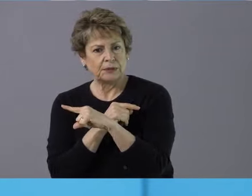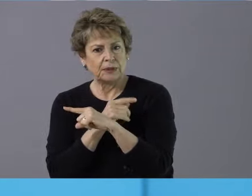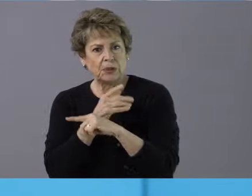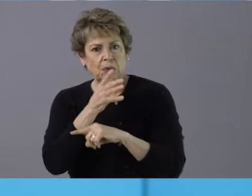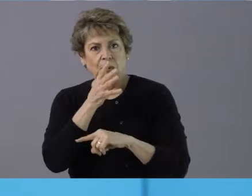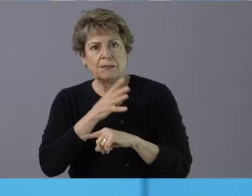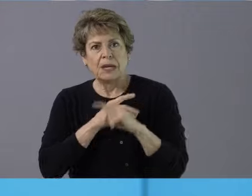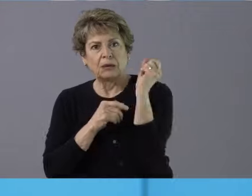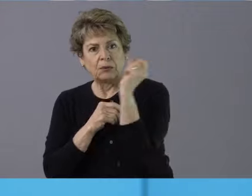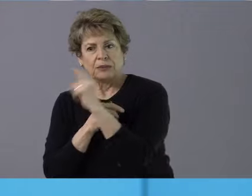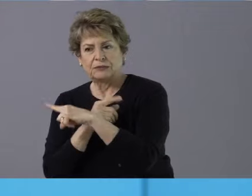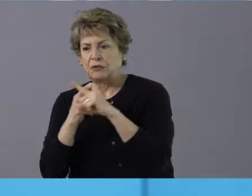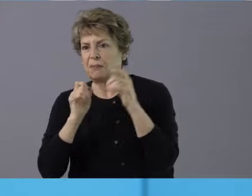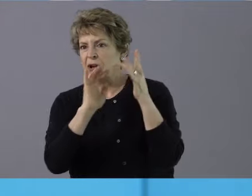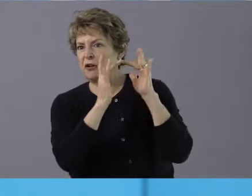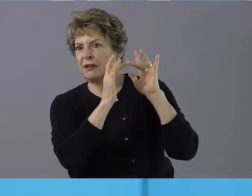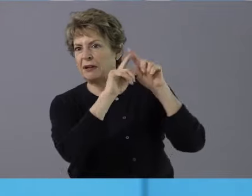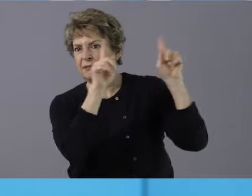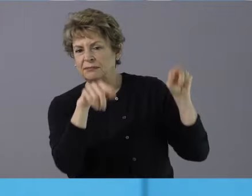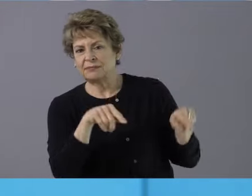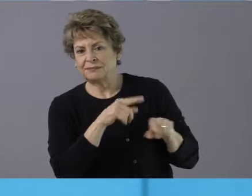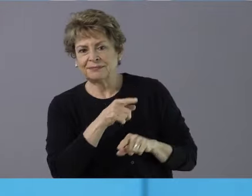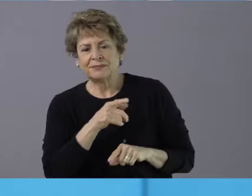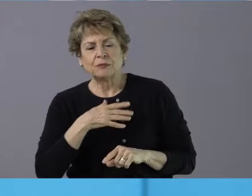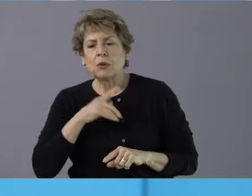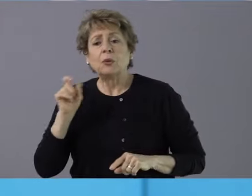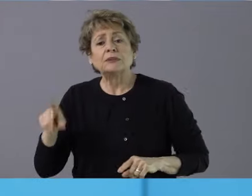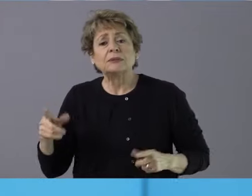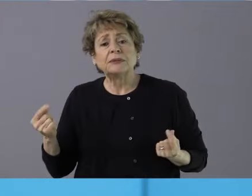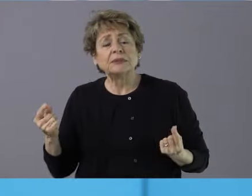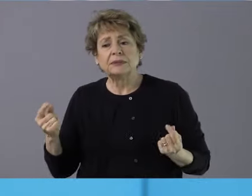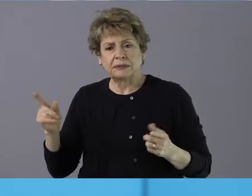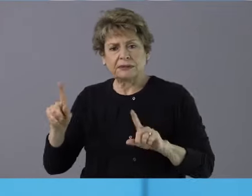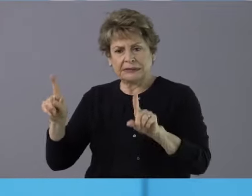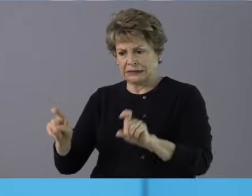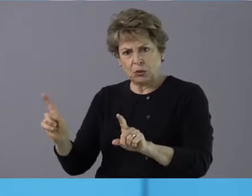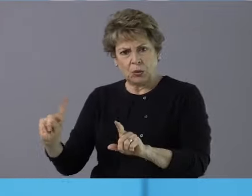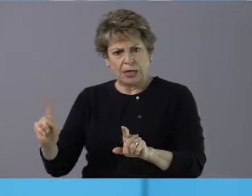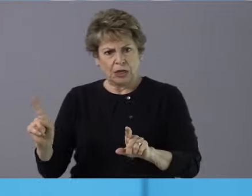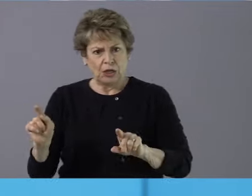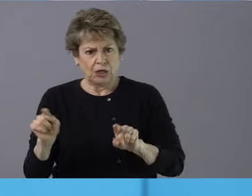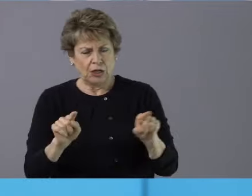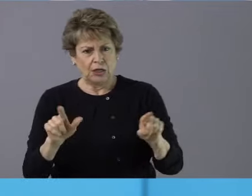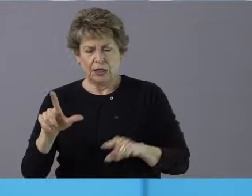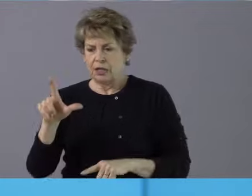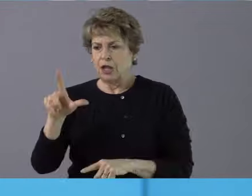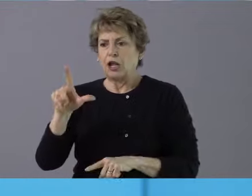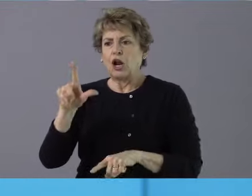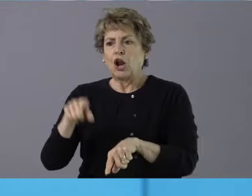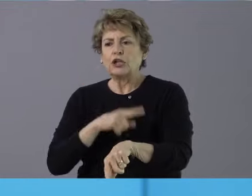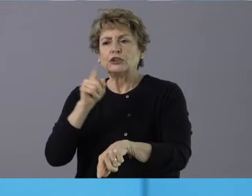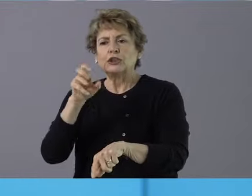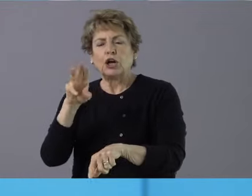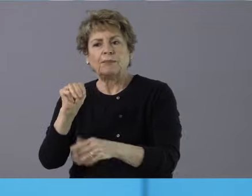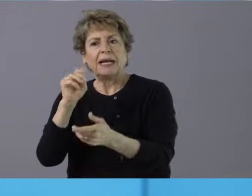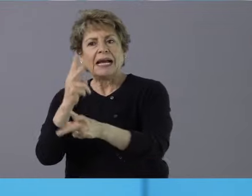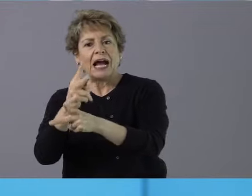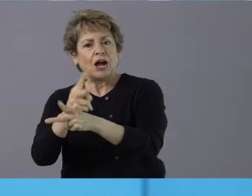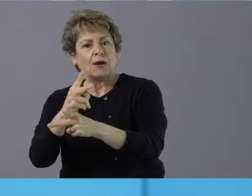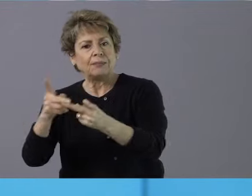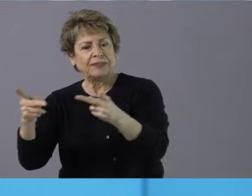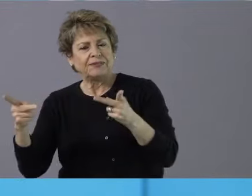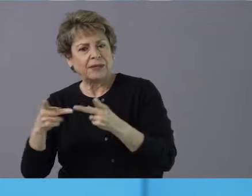ahead. Good afternoon. My question is really about testing in long-term care facilities. HHS said that there should be weekly testing of